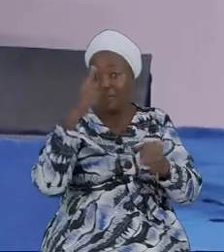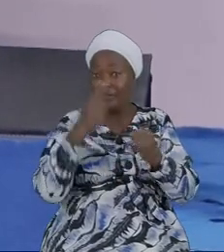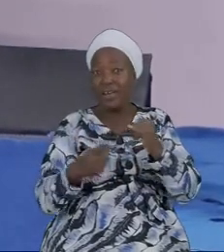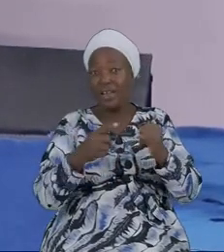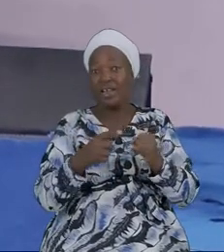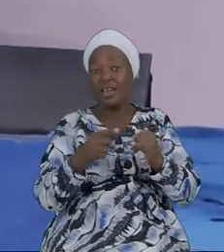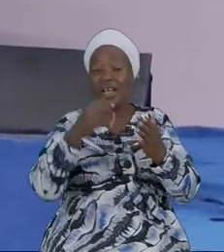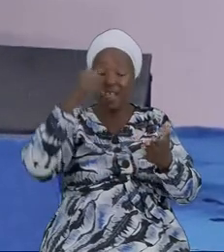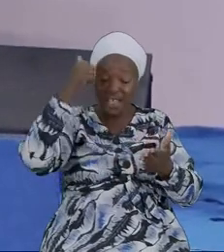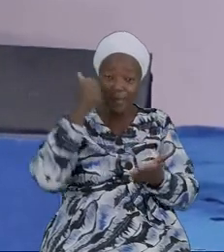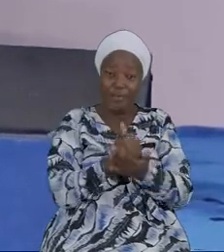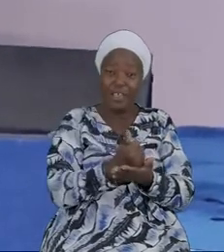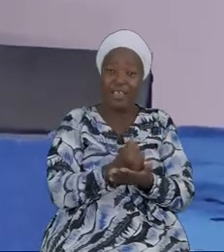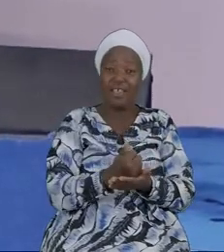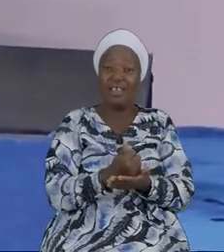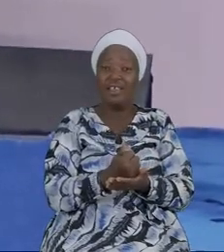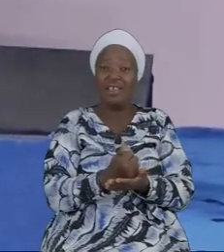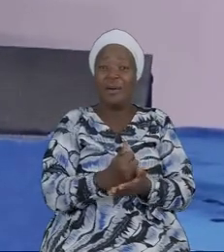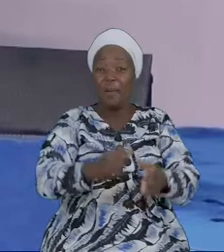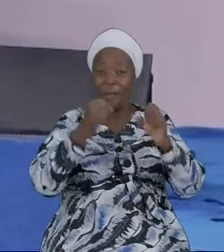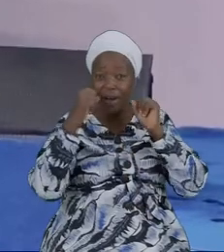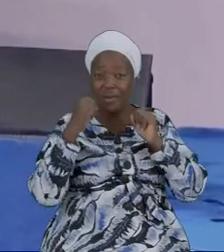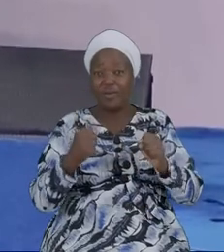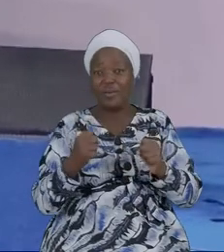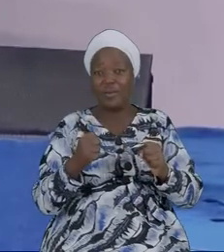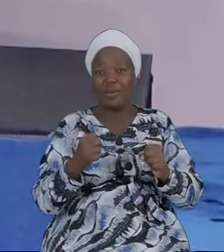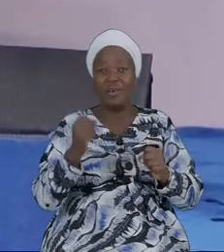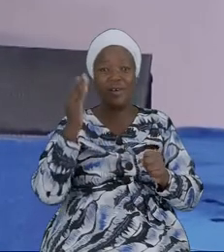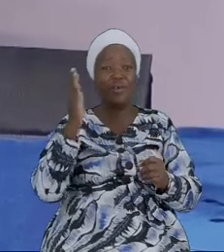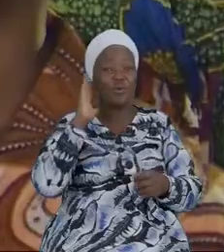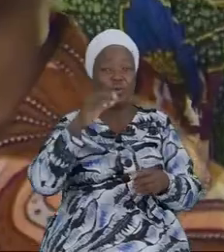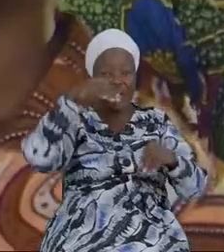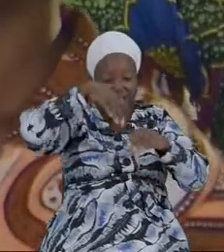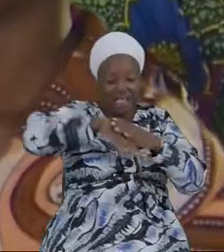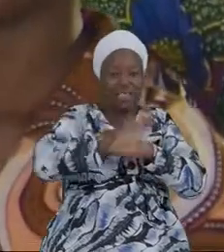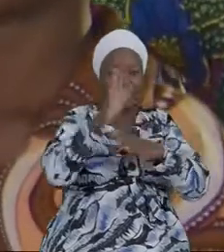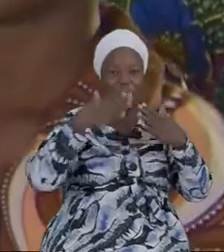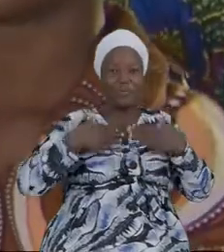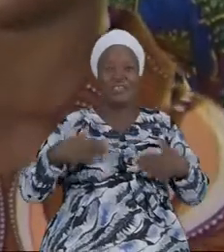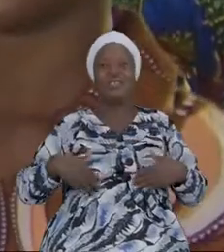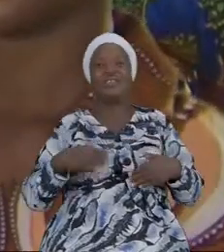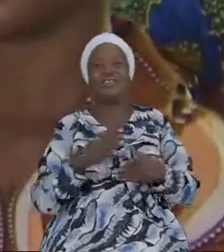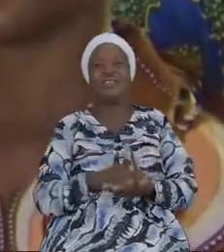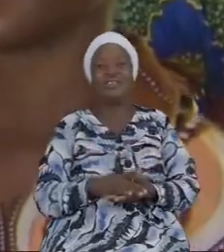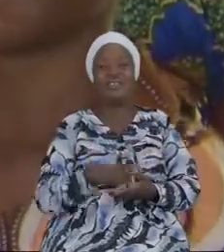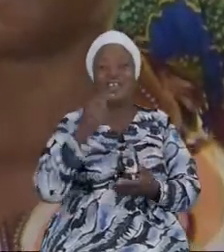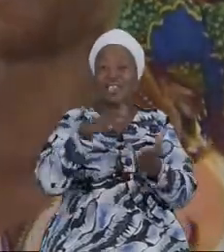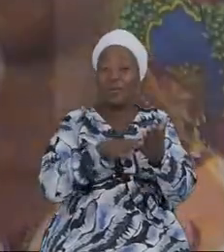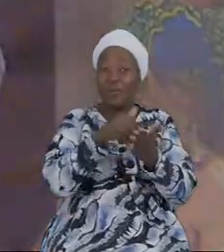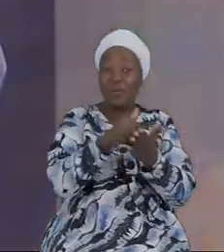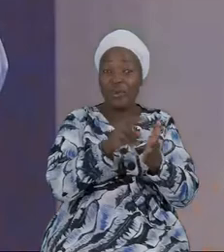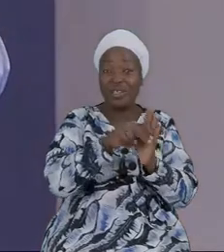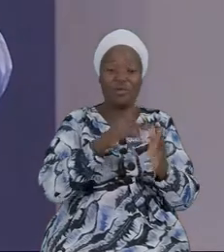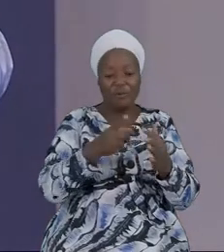final amen, power will penetrate your body. The weakness